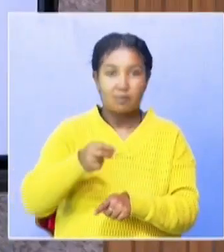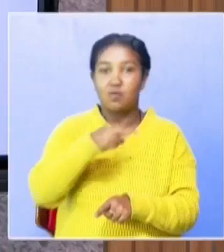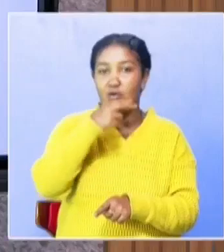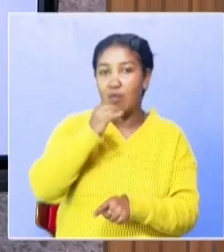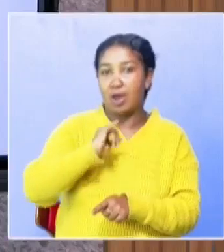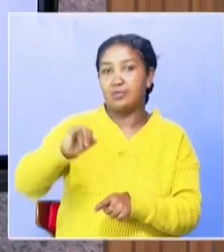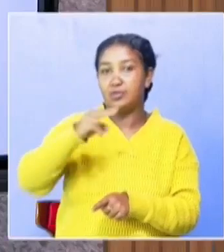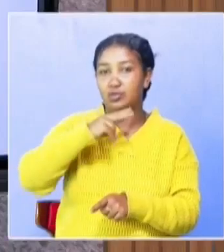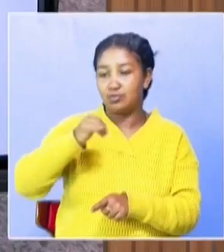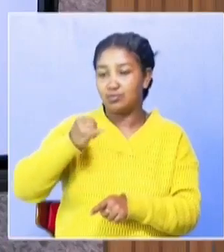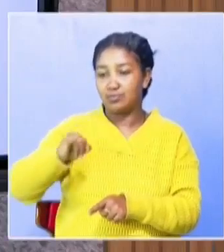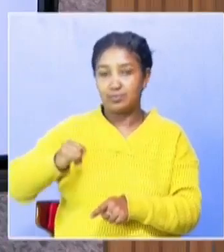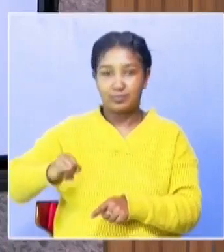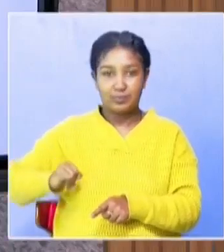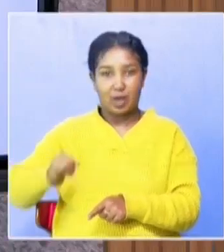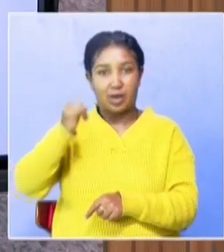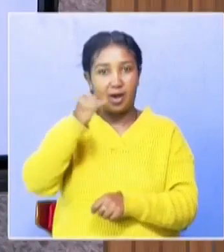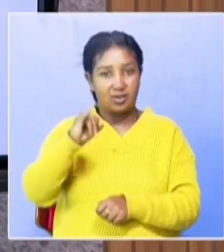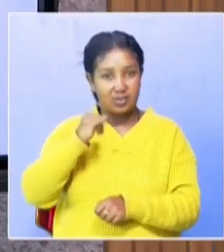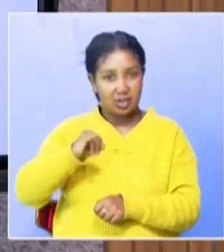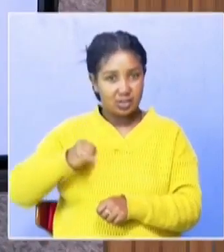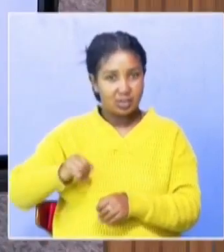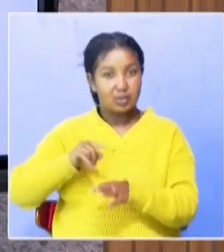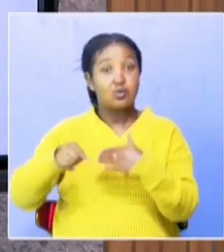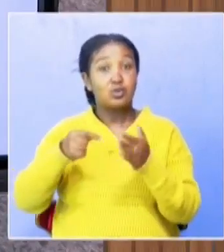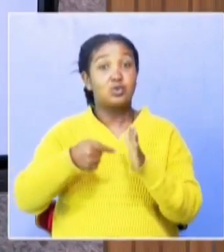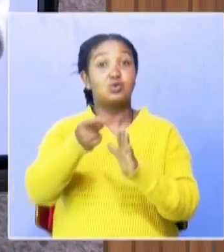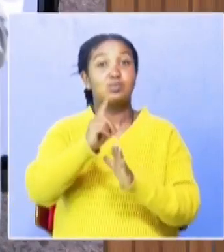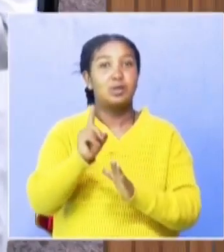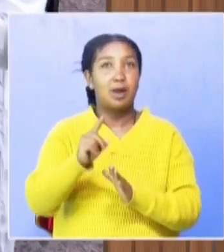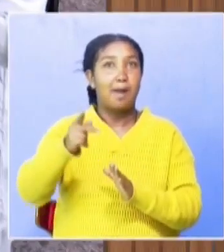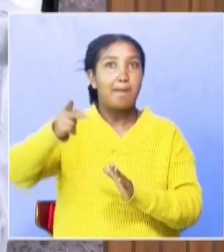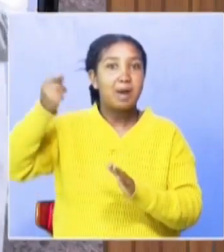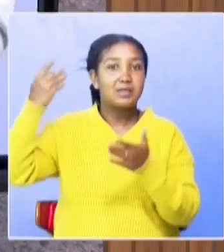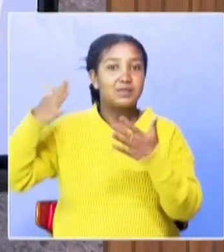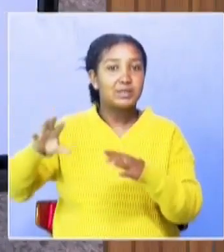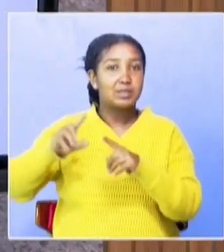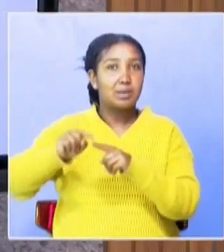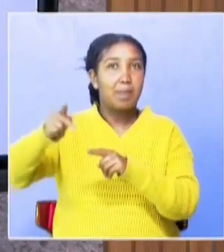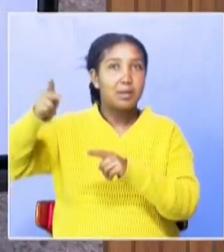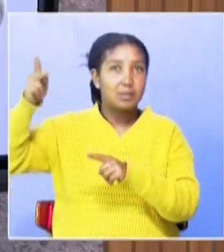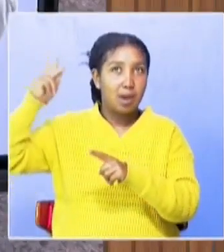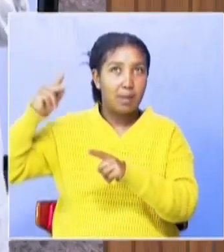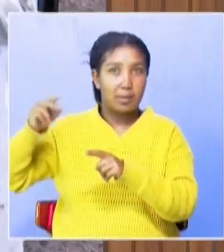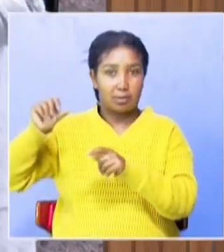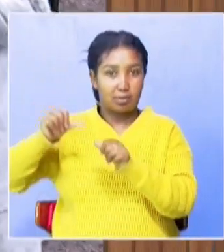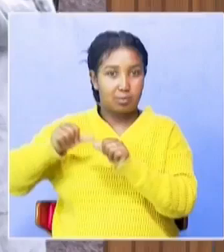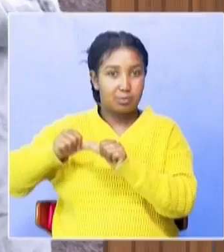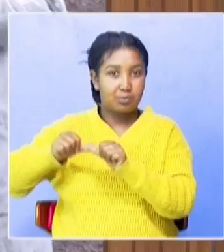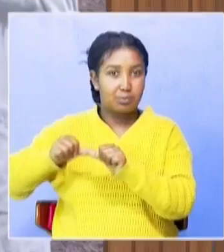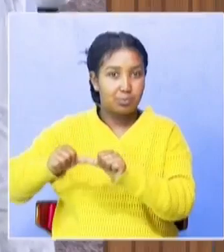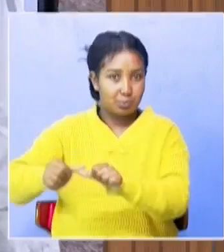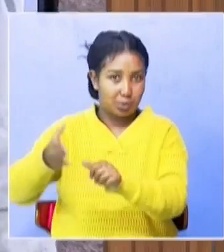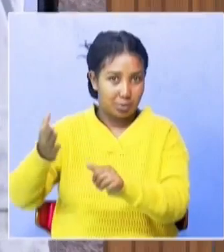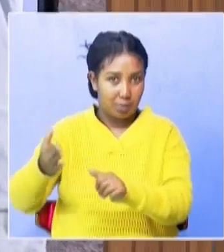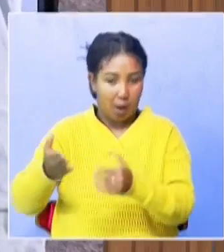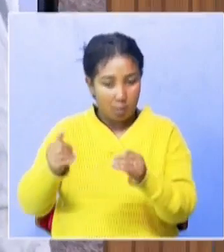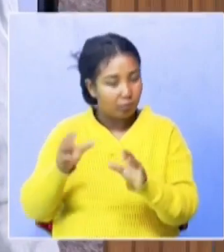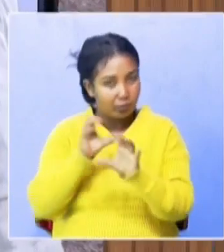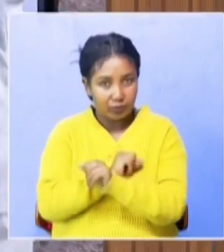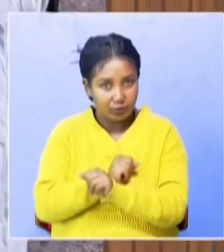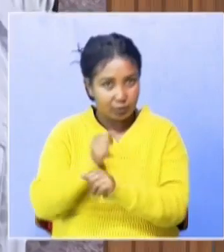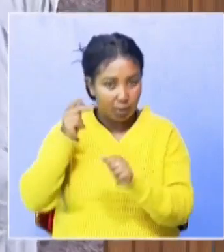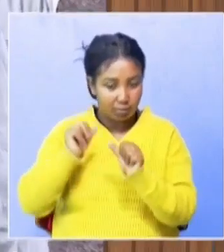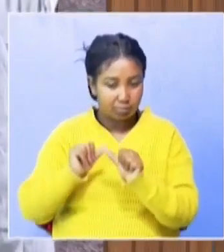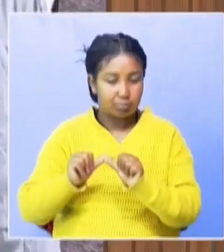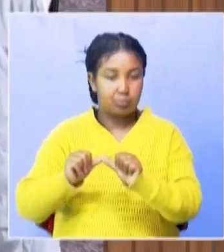here is verb energy, here is also. So it shows what? The event or the actions were